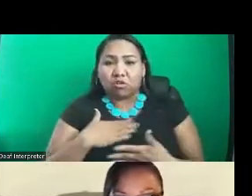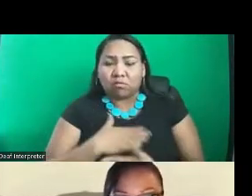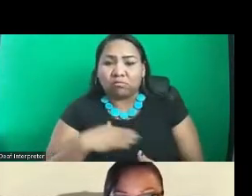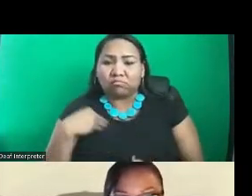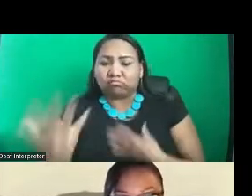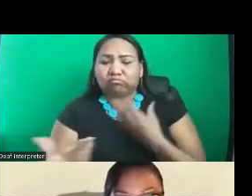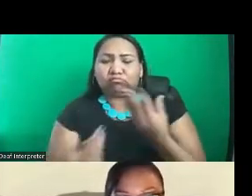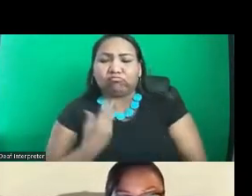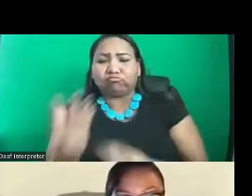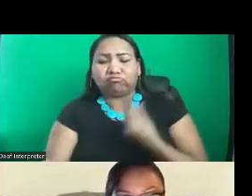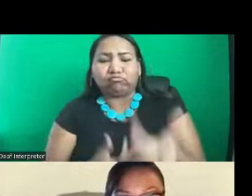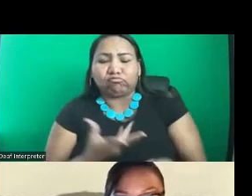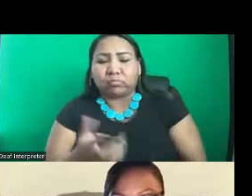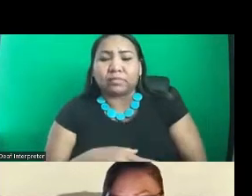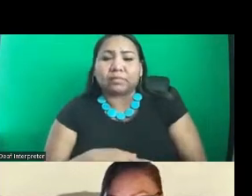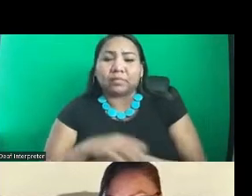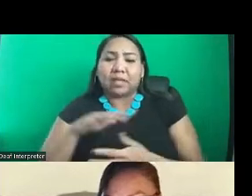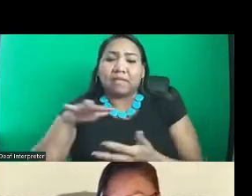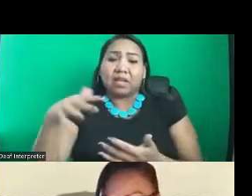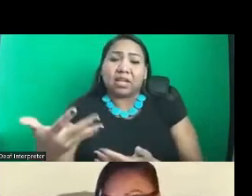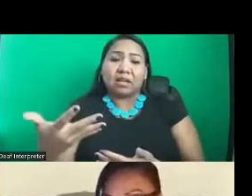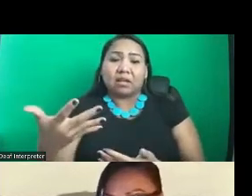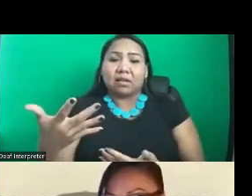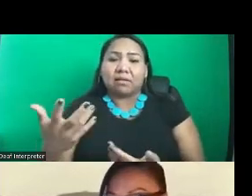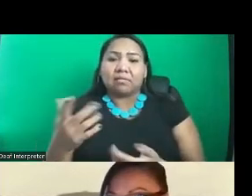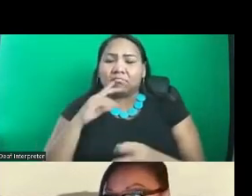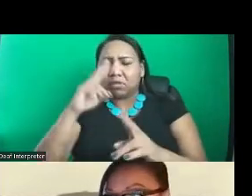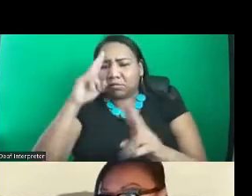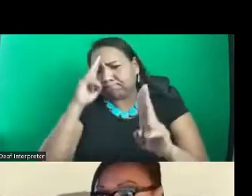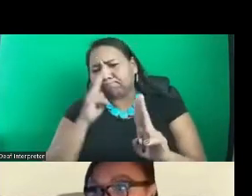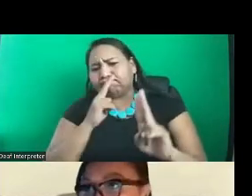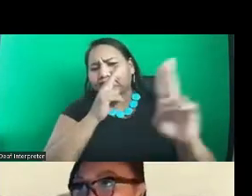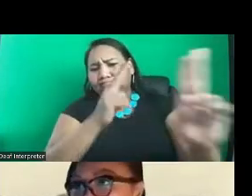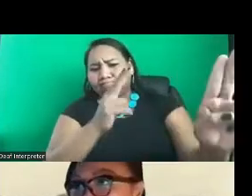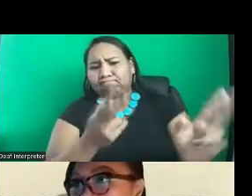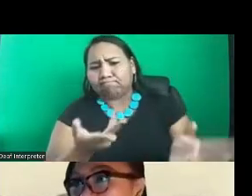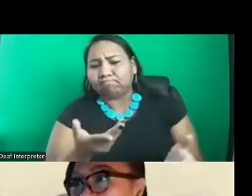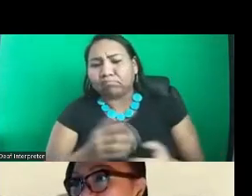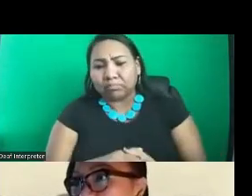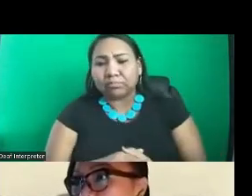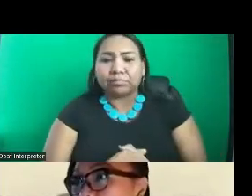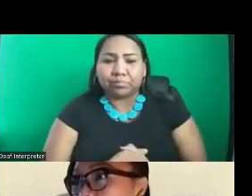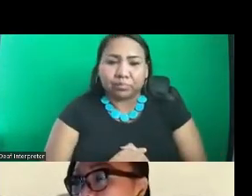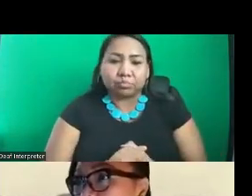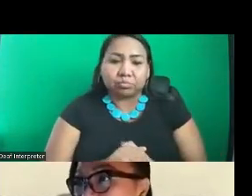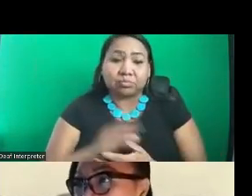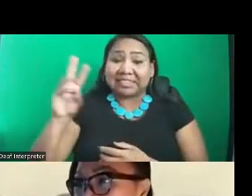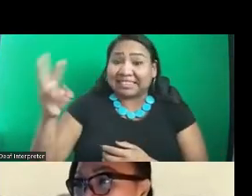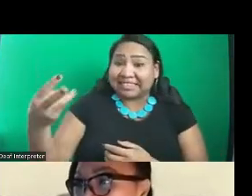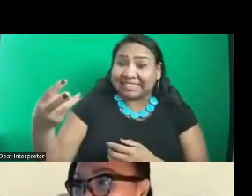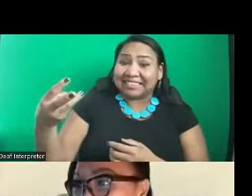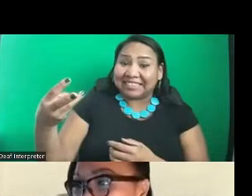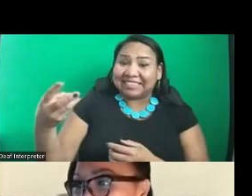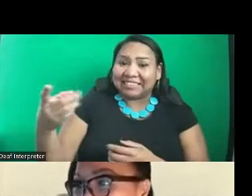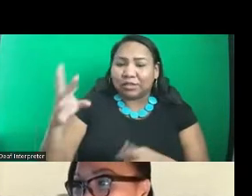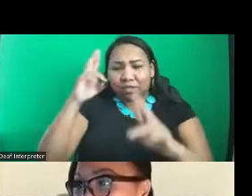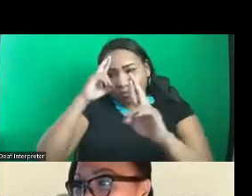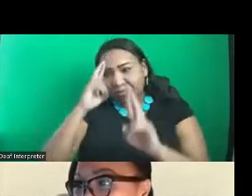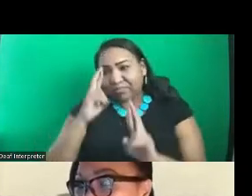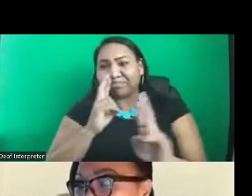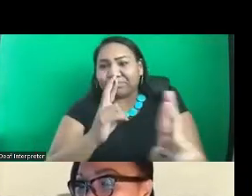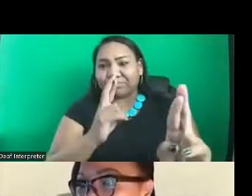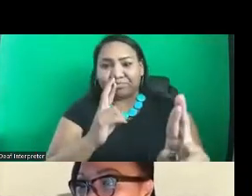5th direction is honor, up. And the 6th direction is respect,